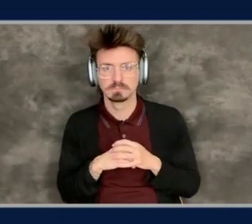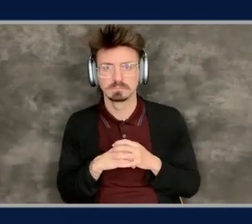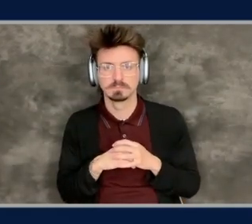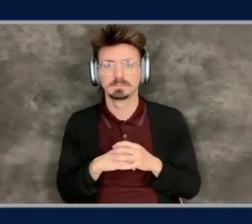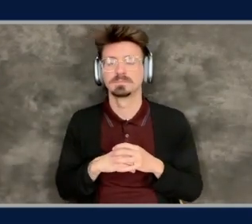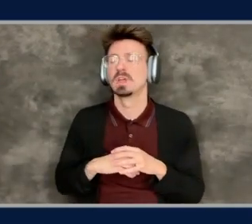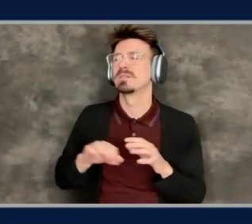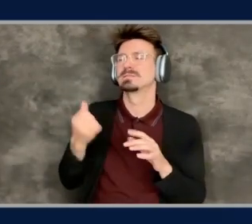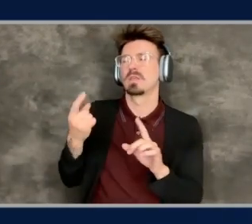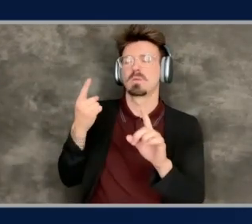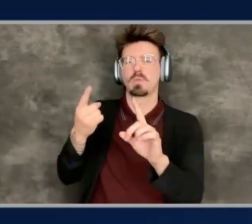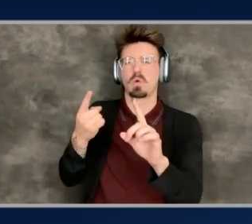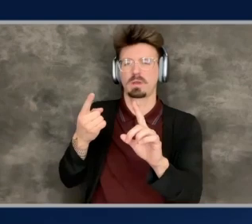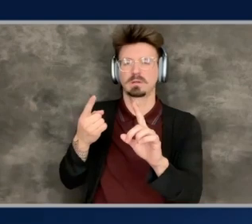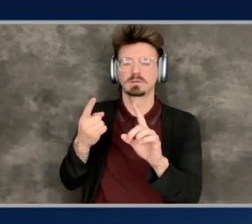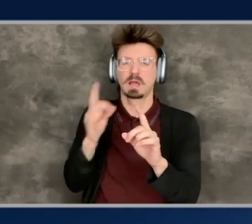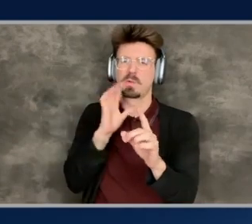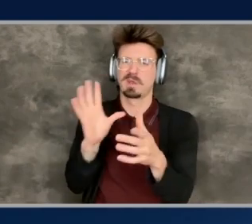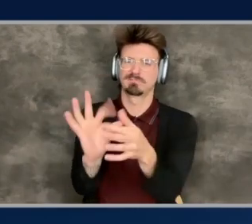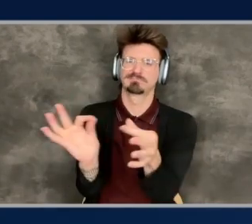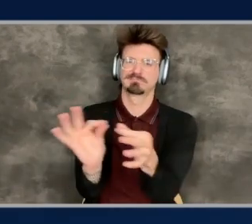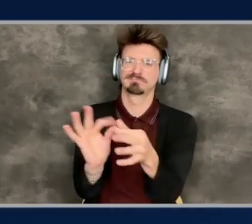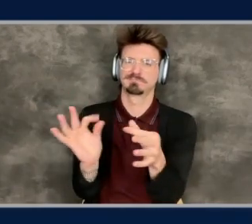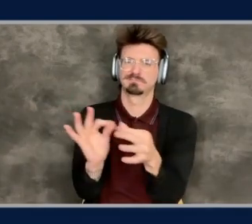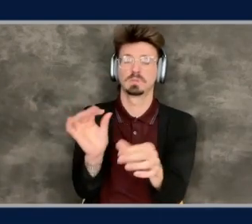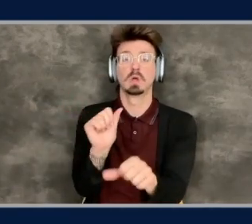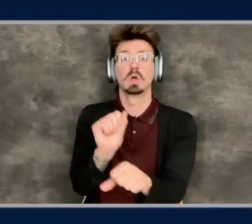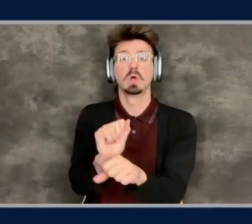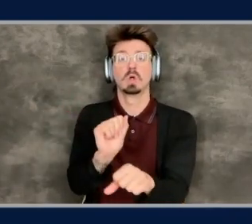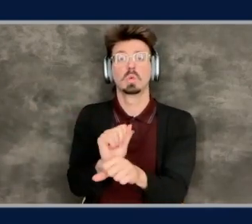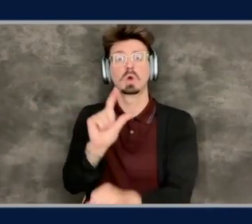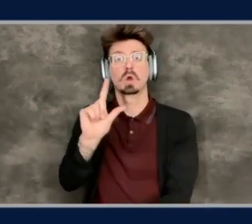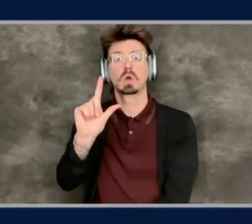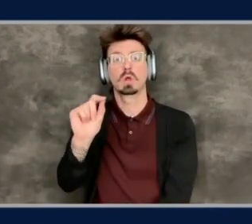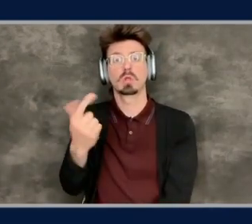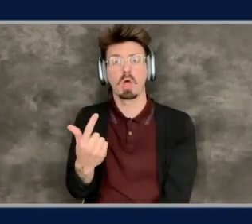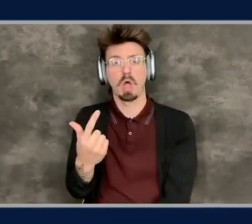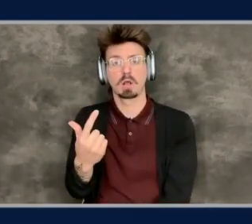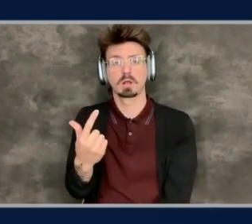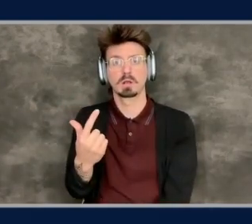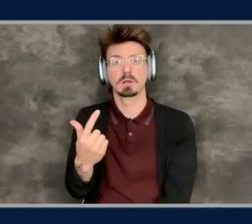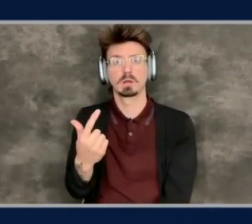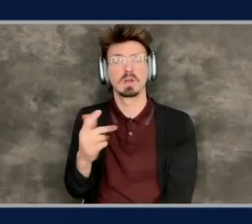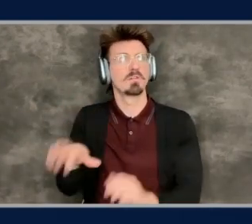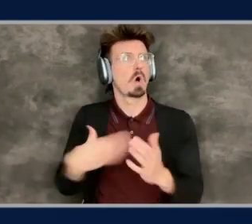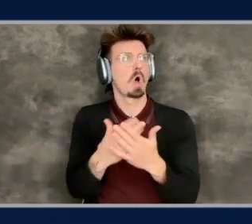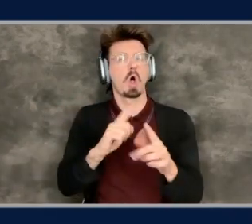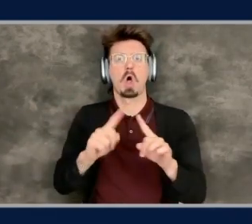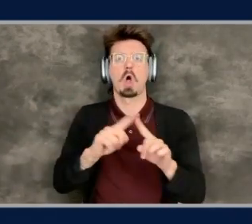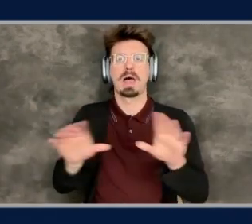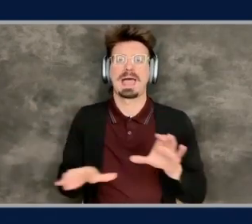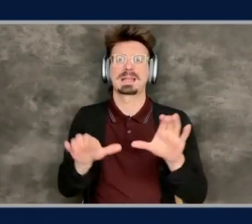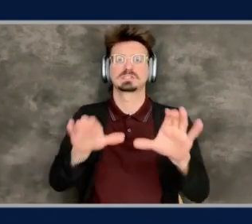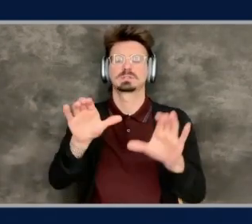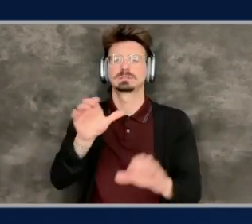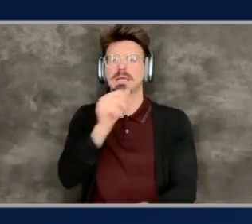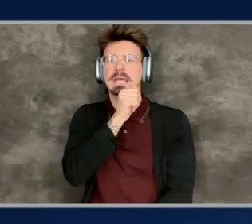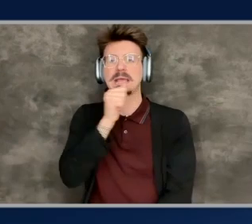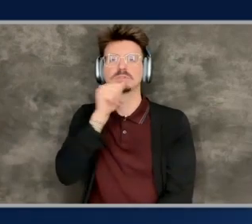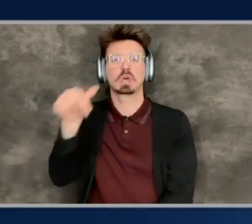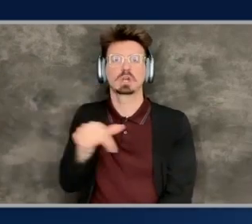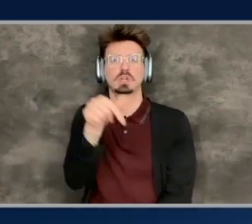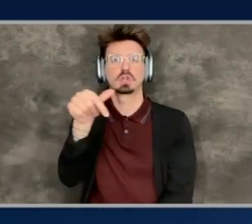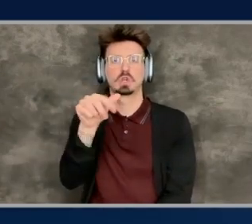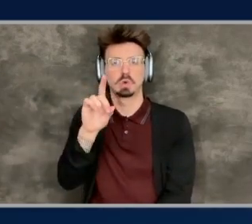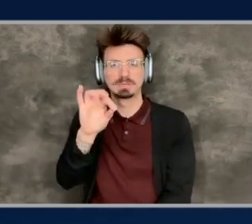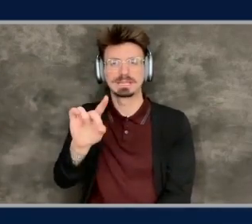want to point out is that the work log is you know, an audit log of all the actions Amazon Q did over this process. Like if you see here, it says like, hey,